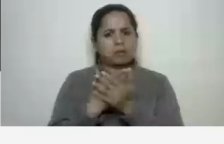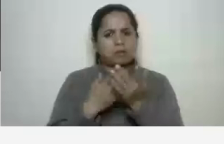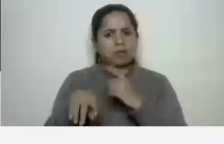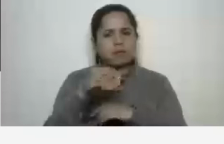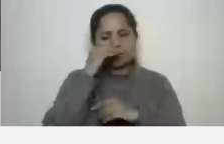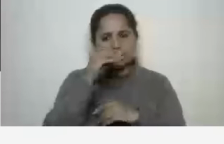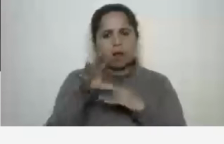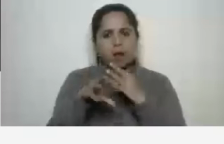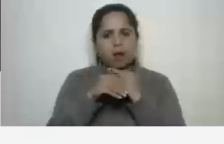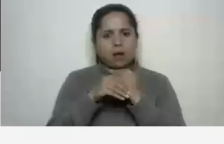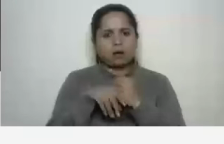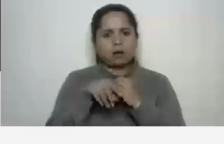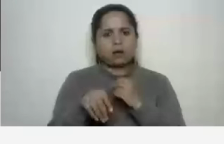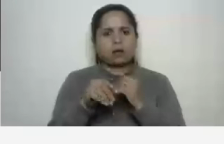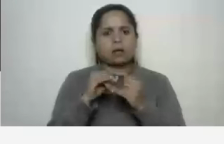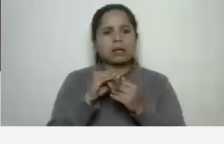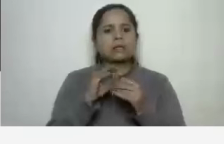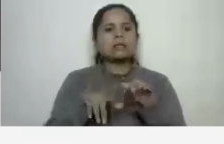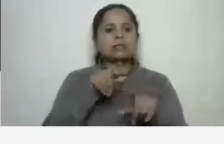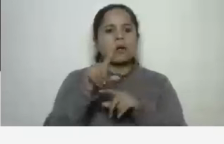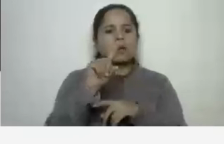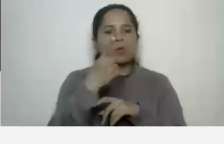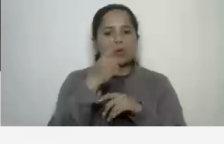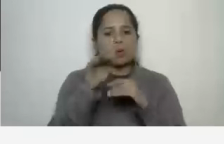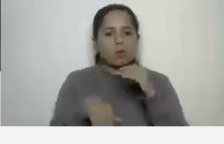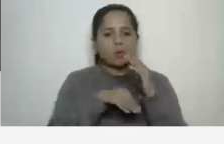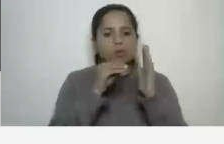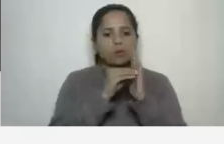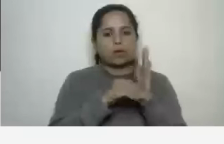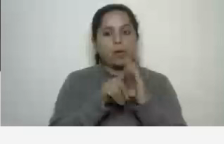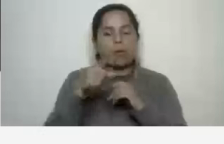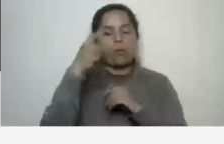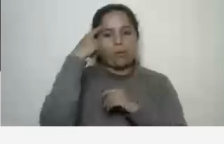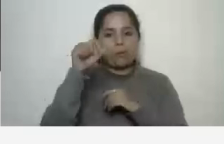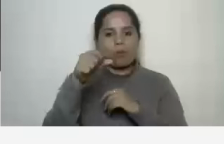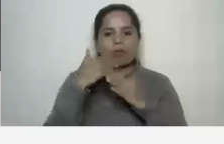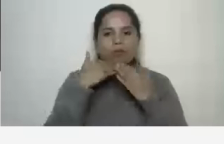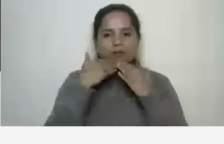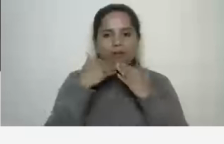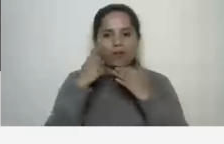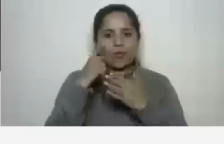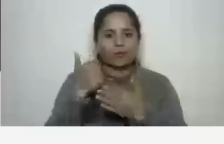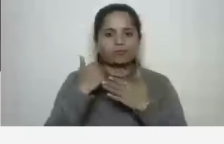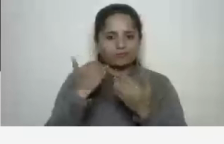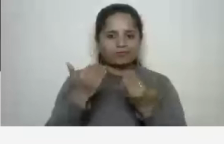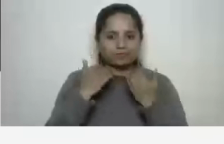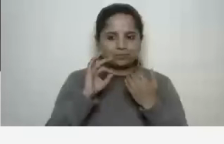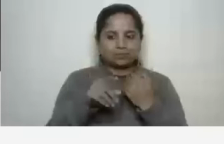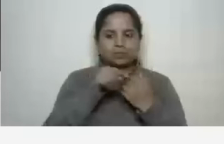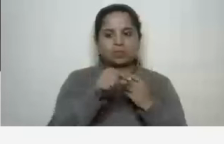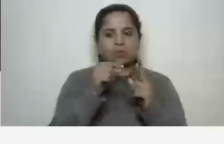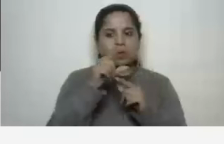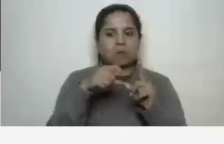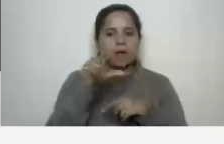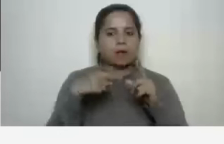add under step 1? Yeah, thank you very much for reminding me that. Yeah, thanks a lot. So like this is the only Padlet we are